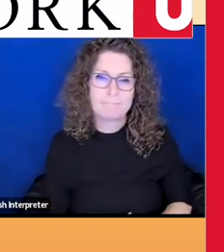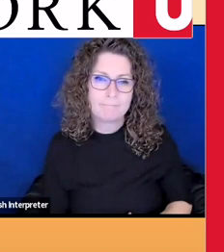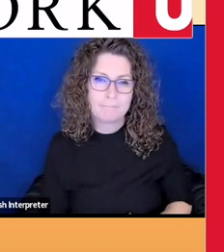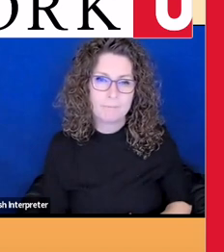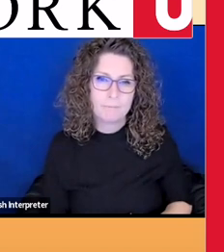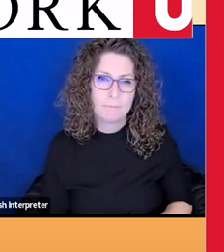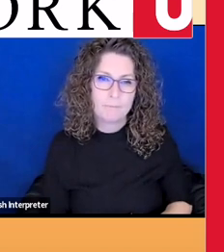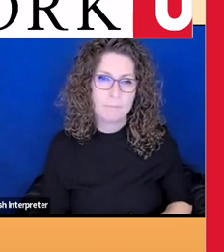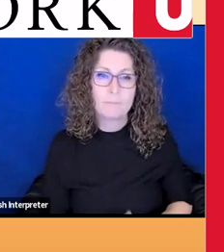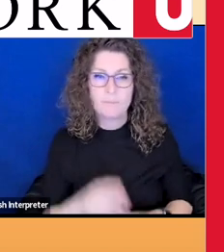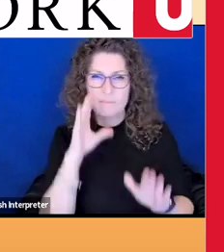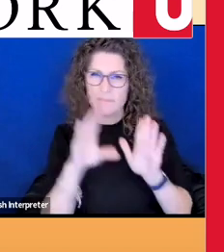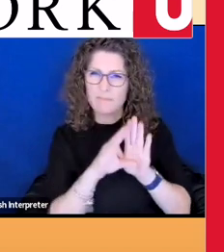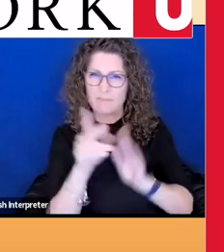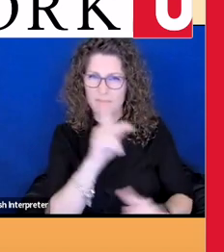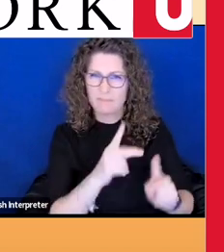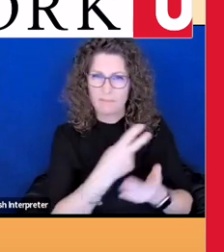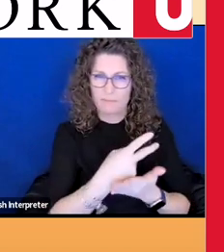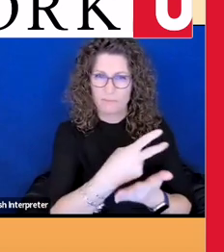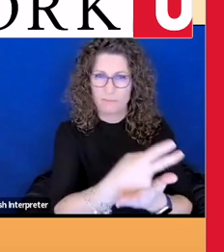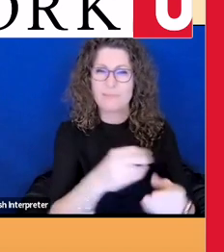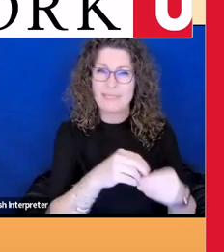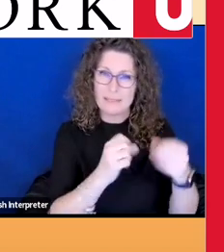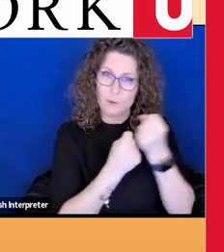These are images of people lying down in solidarity.